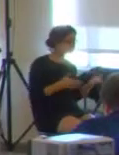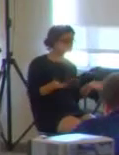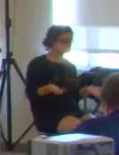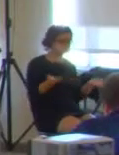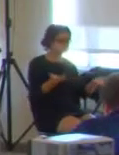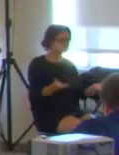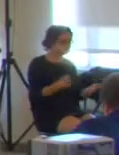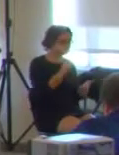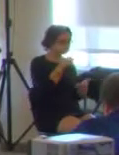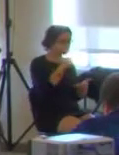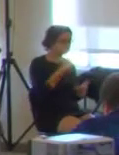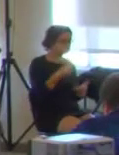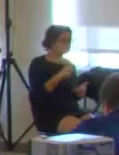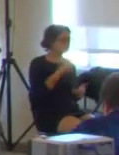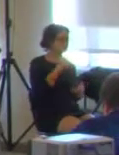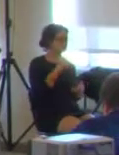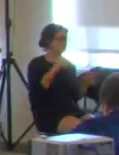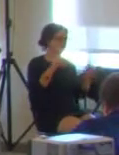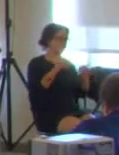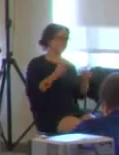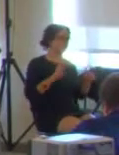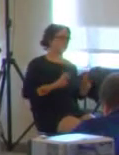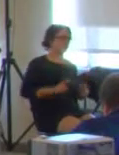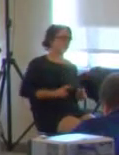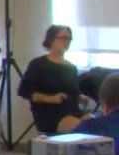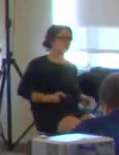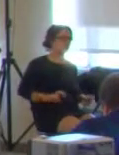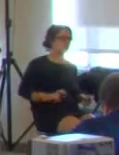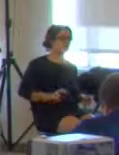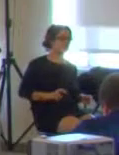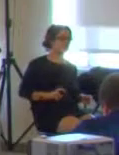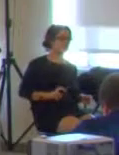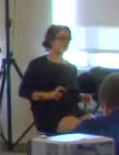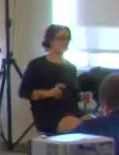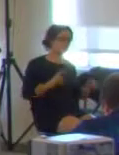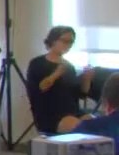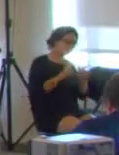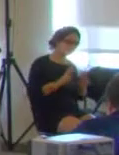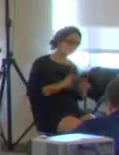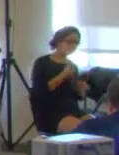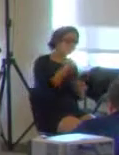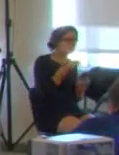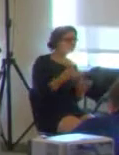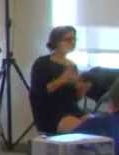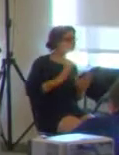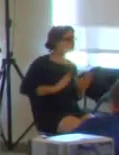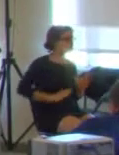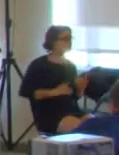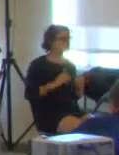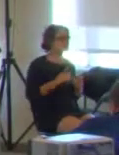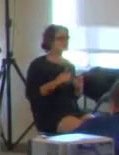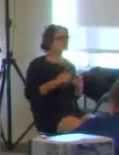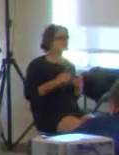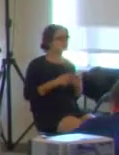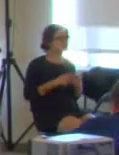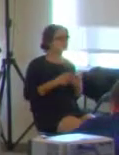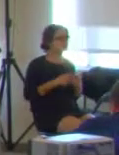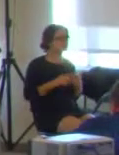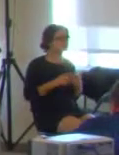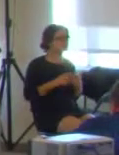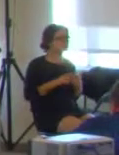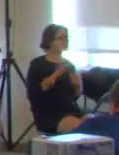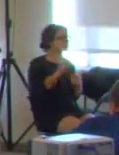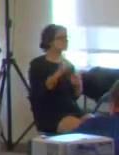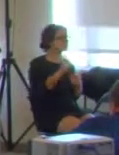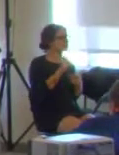they never really looked at, in a systematic way, who were the clients, what were the